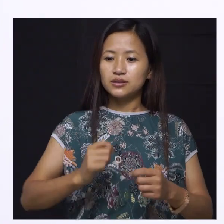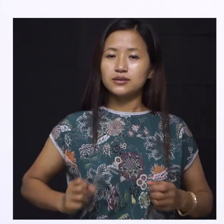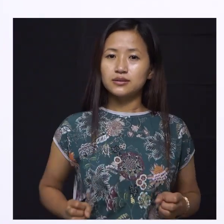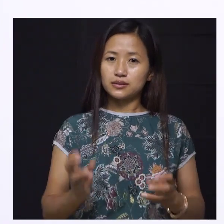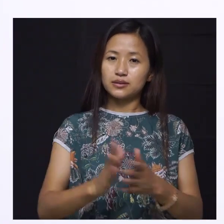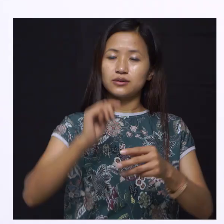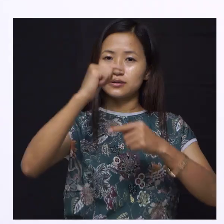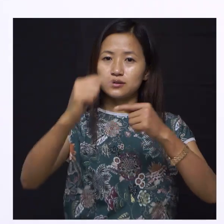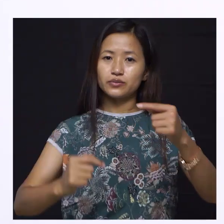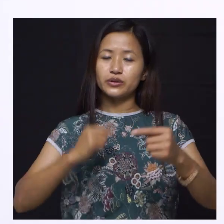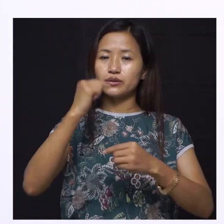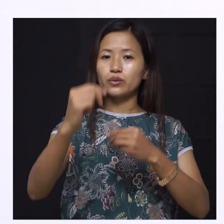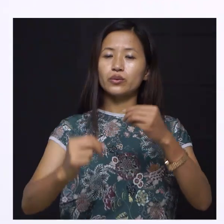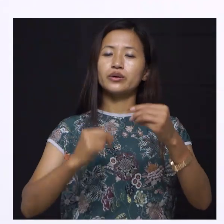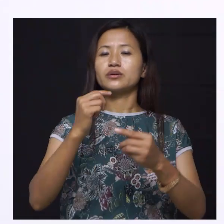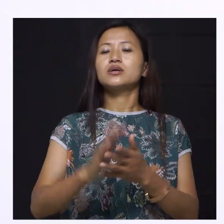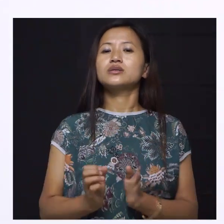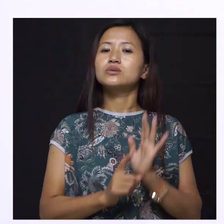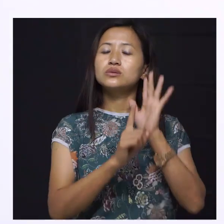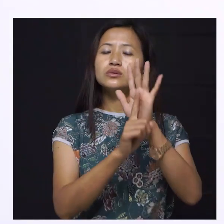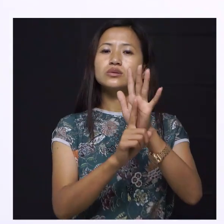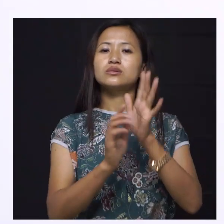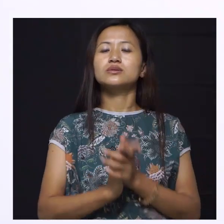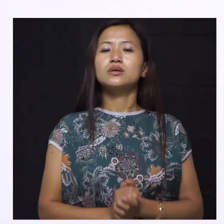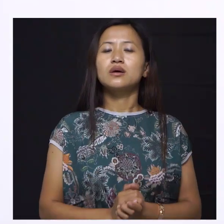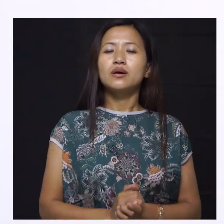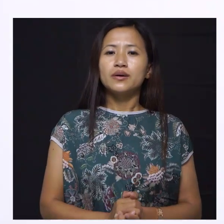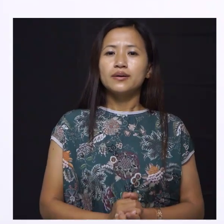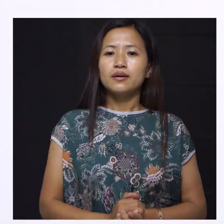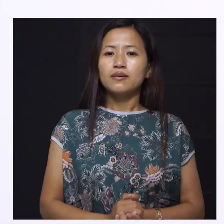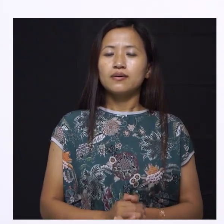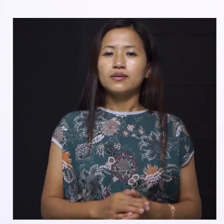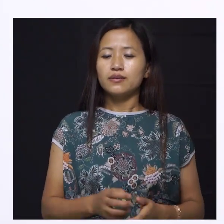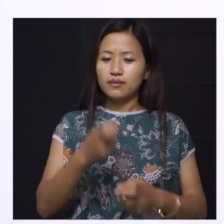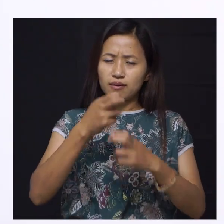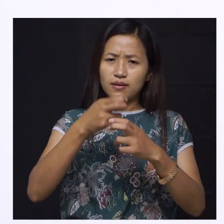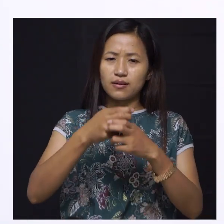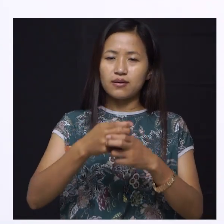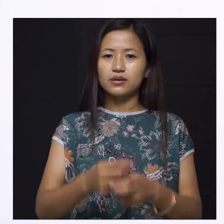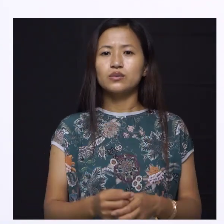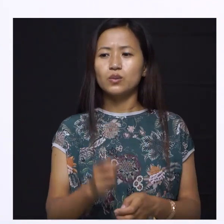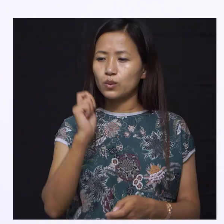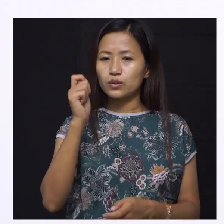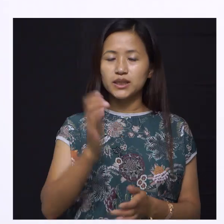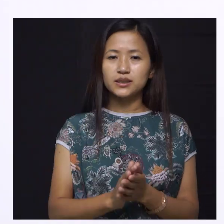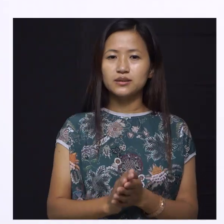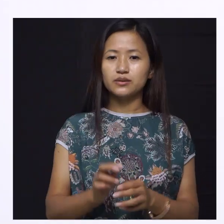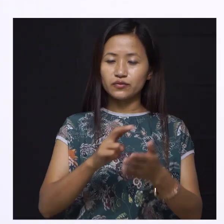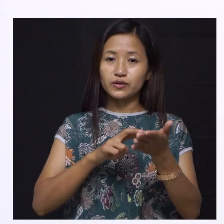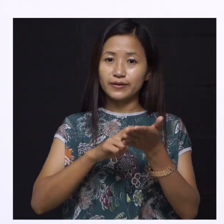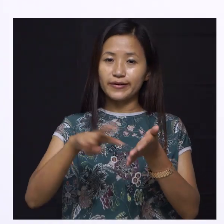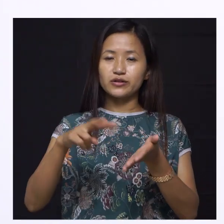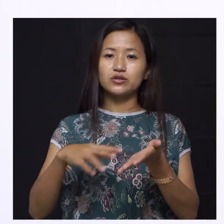spinning wheel. Why? Because this also shows, the spinning wheel also shows the hardworking nature of the people. Kathleen has just